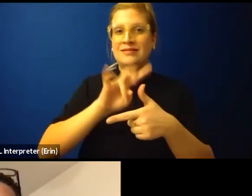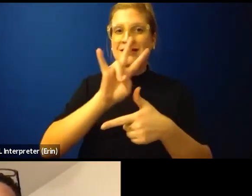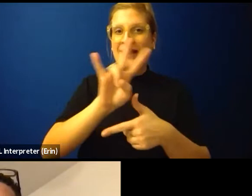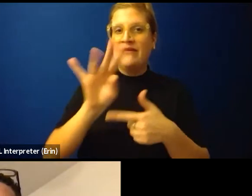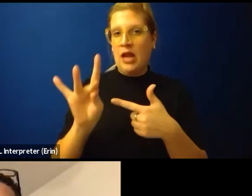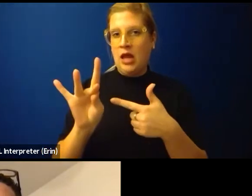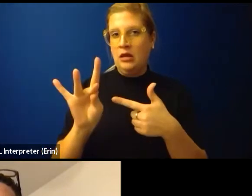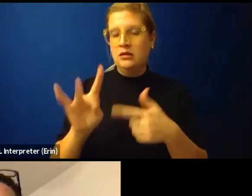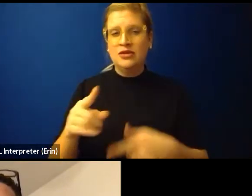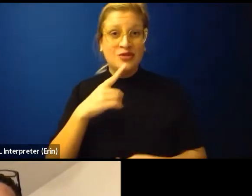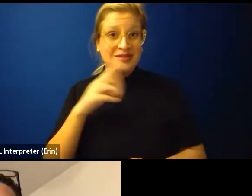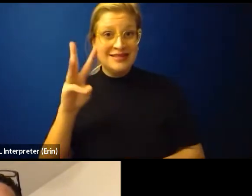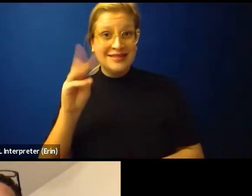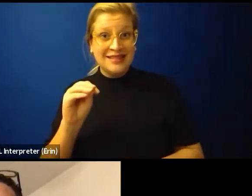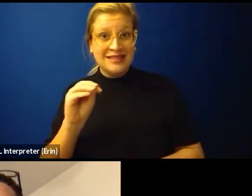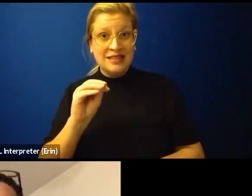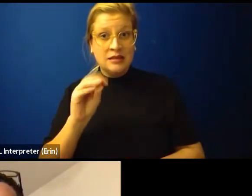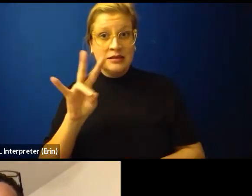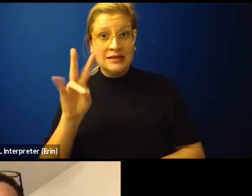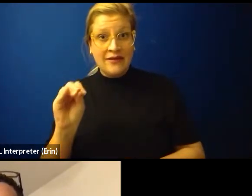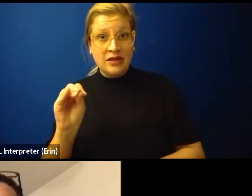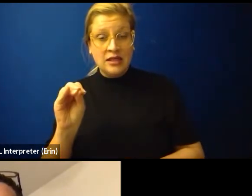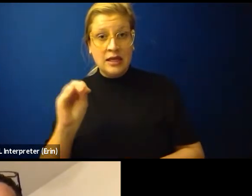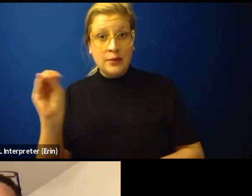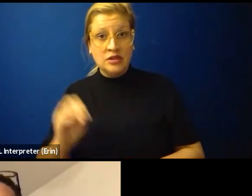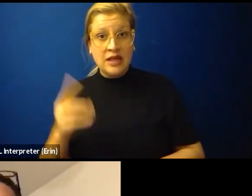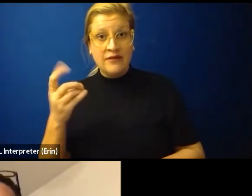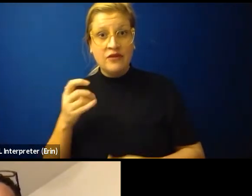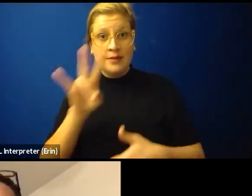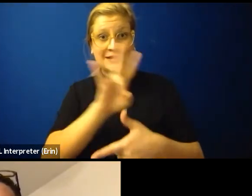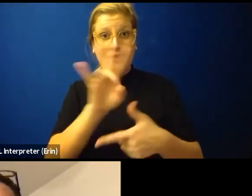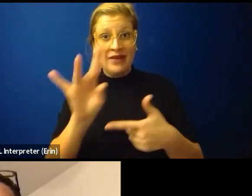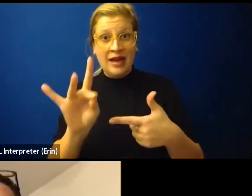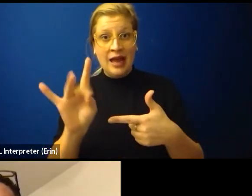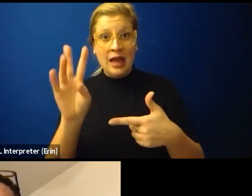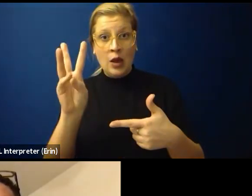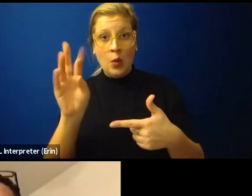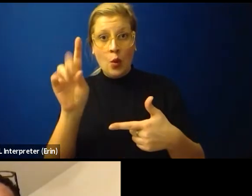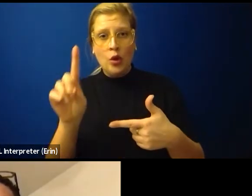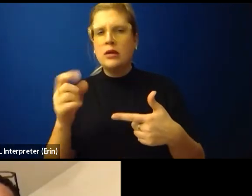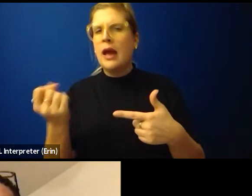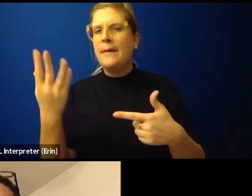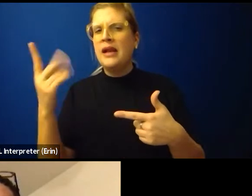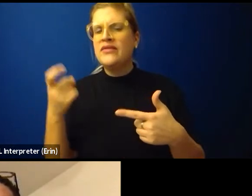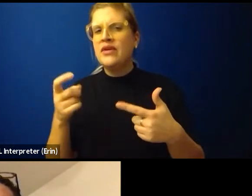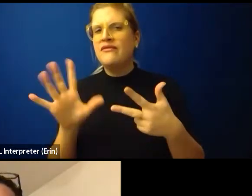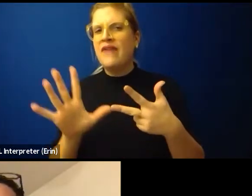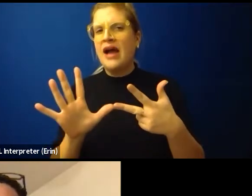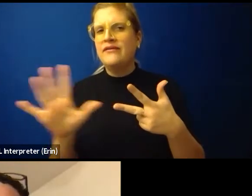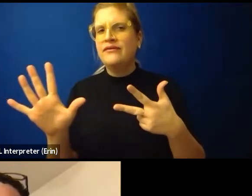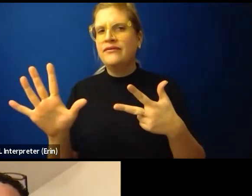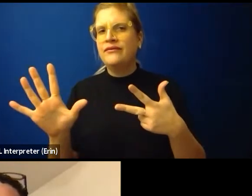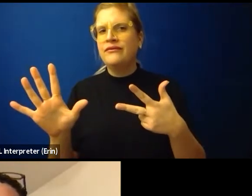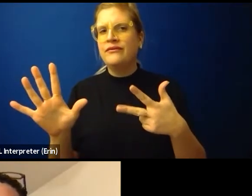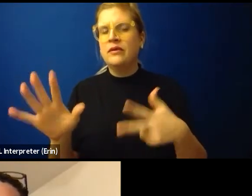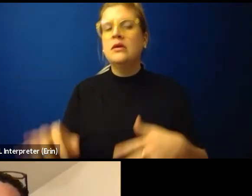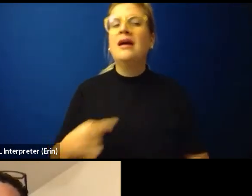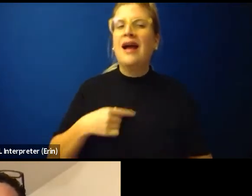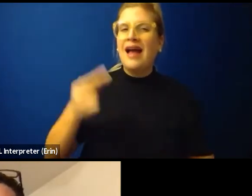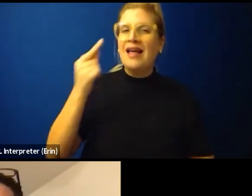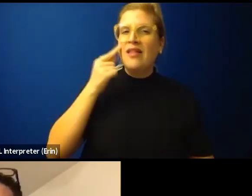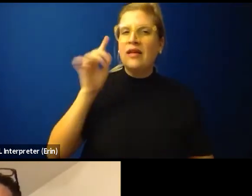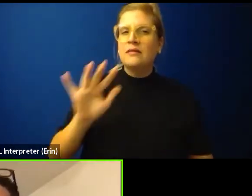60, 70% of folks are coming from 7 and 8, and how much from 5? Yeah, I think it's